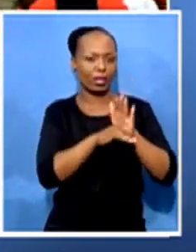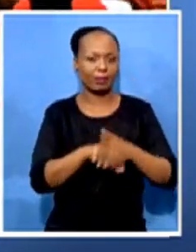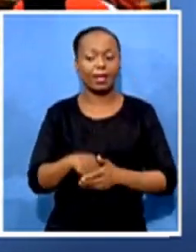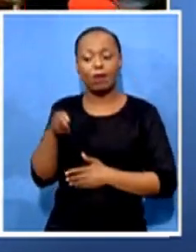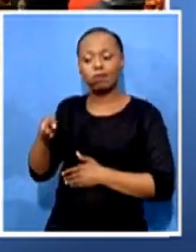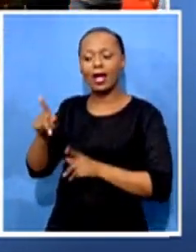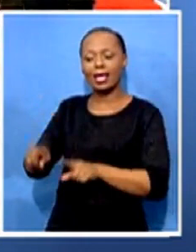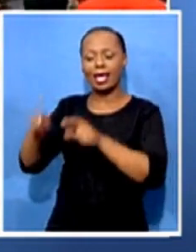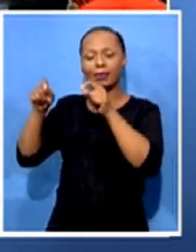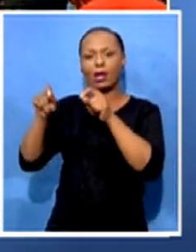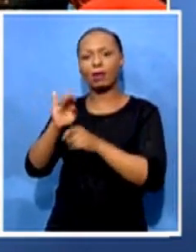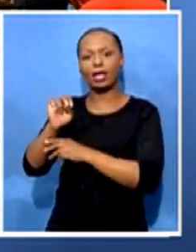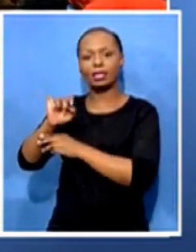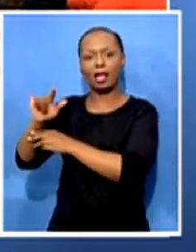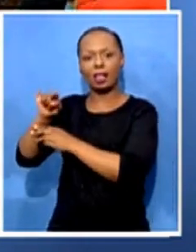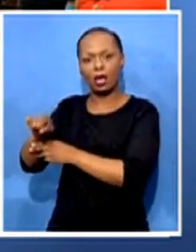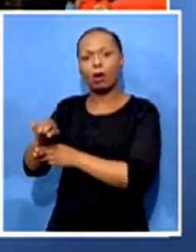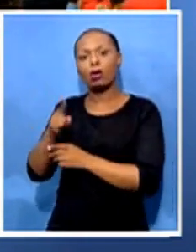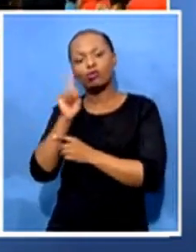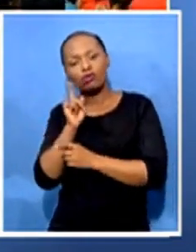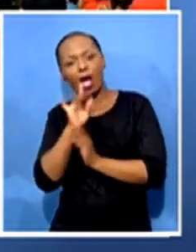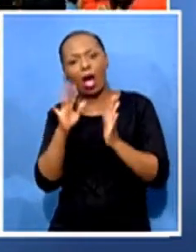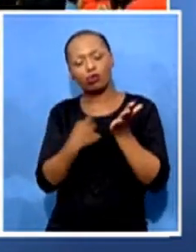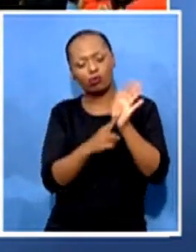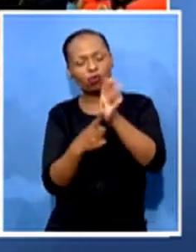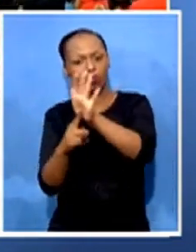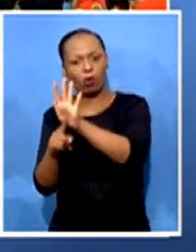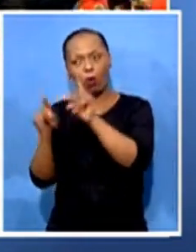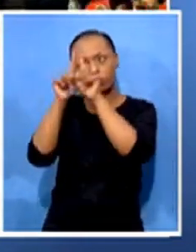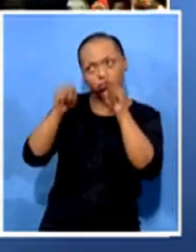so that if anything happens, we go back to Vanessa and get the latest in as far as that is concerned.